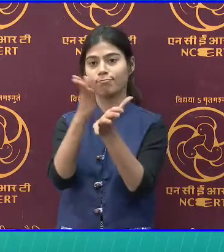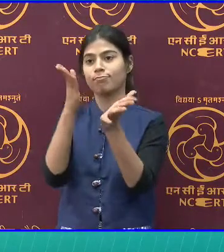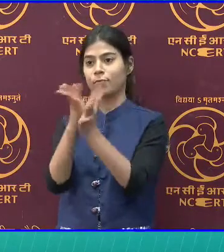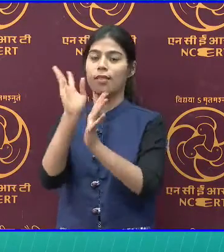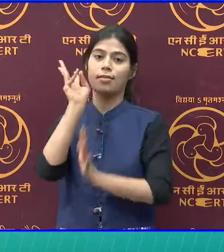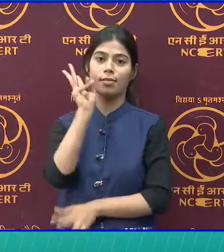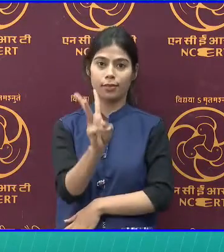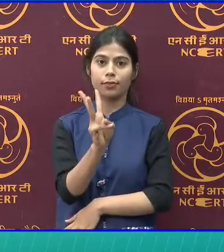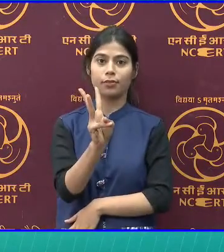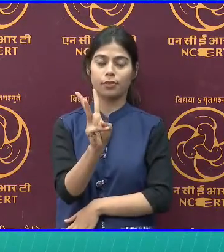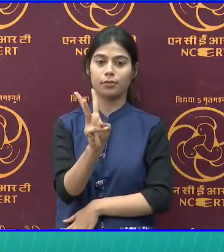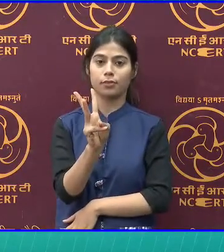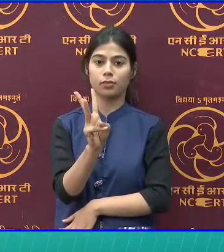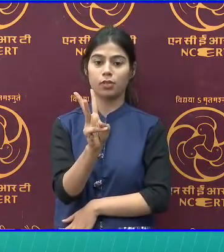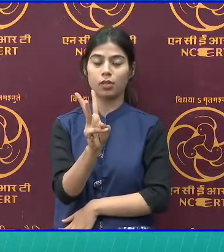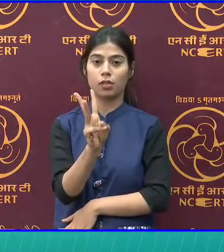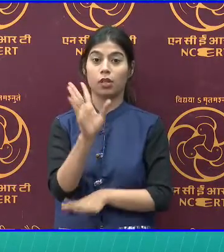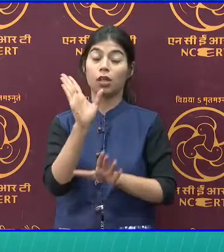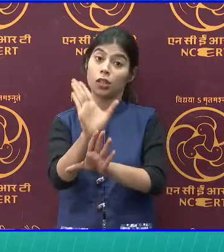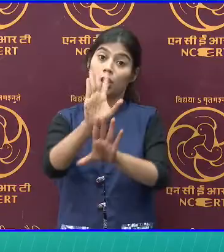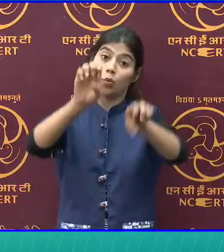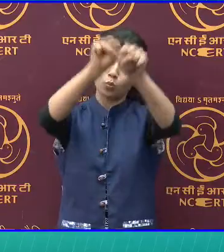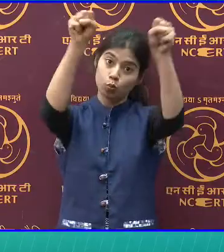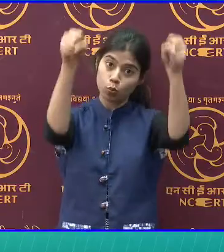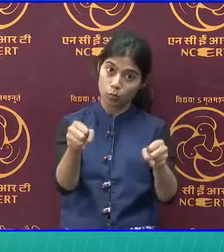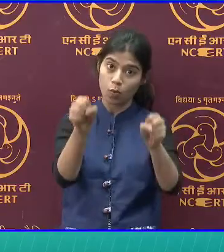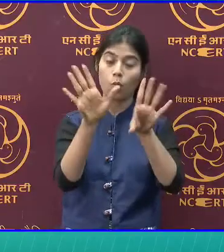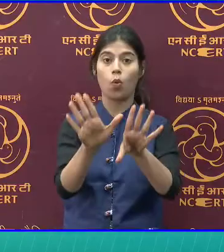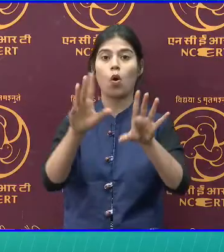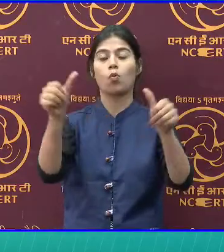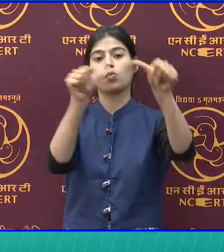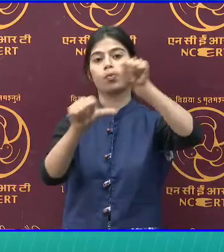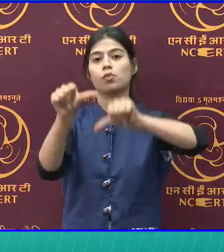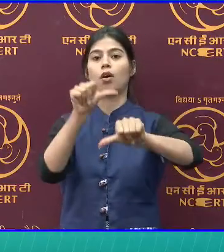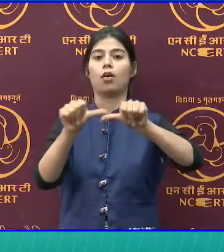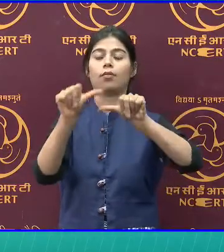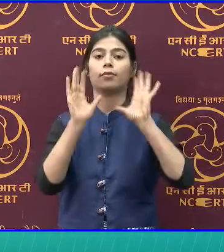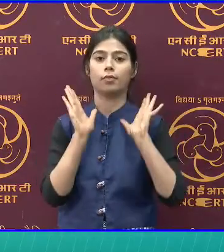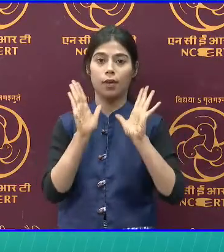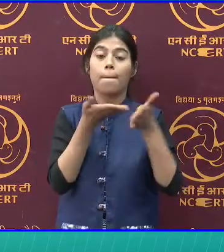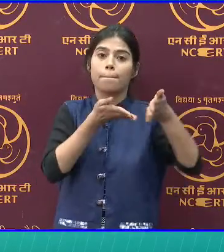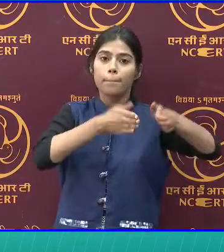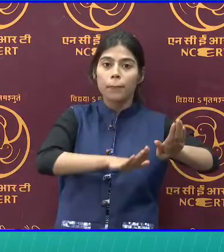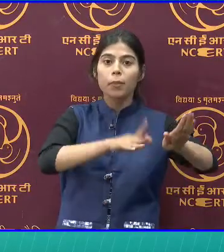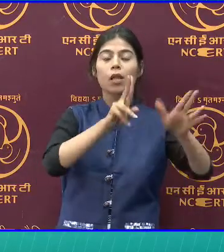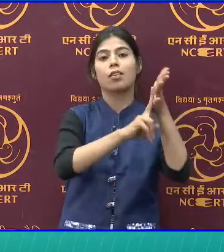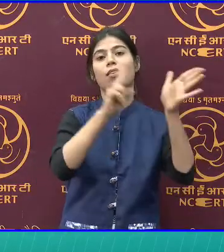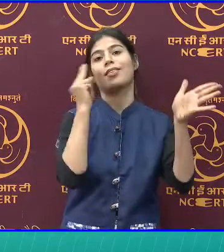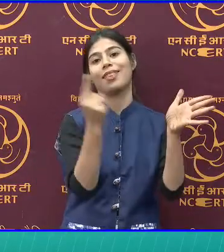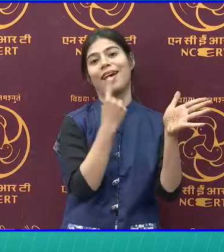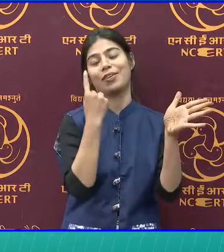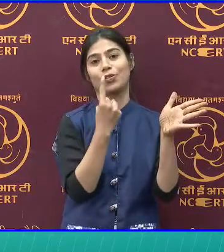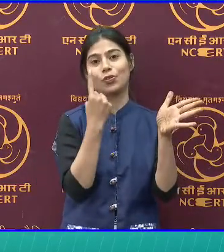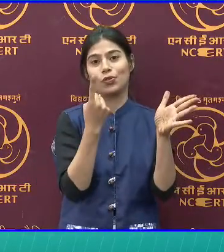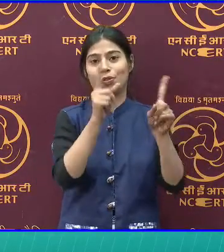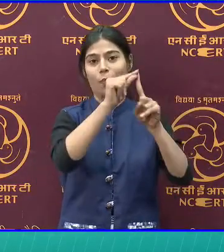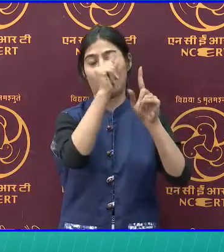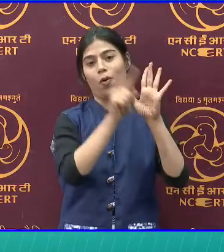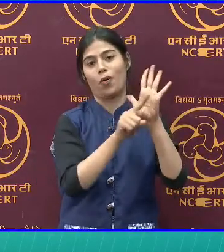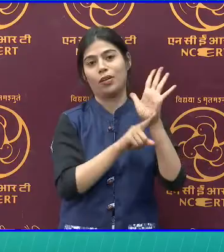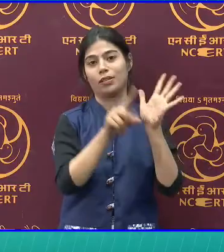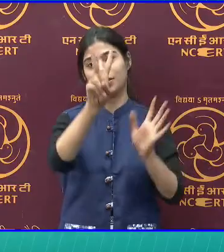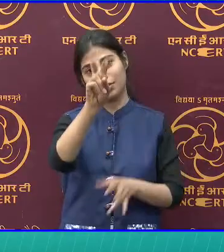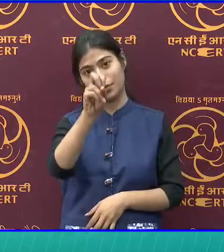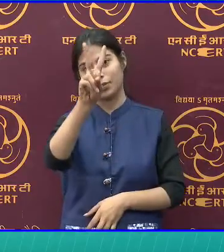be the constant structure. Constant structure of the middle stage social science curriculum. Okay. Based on the National Education Policy 2020.